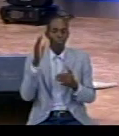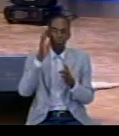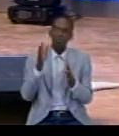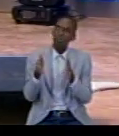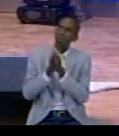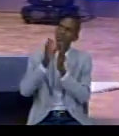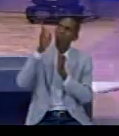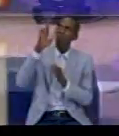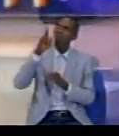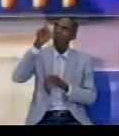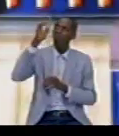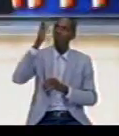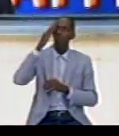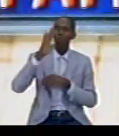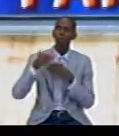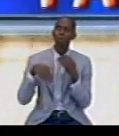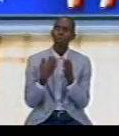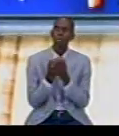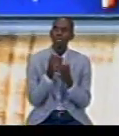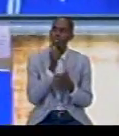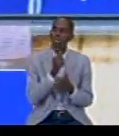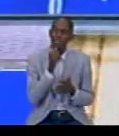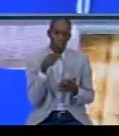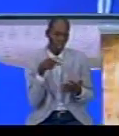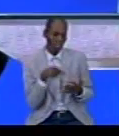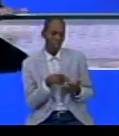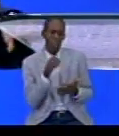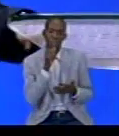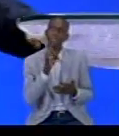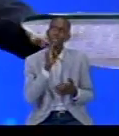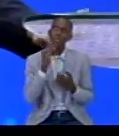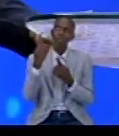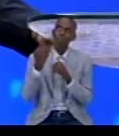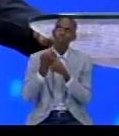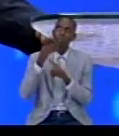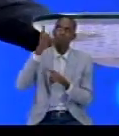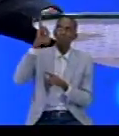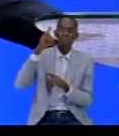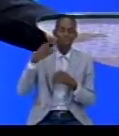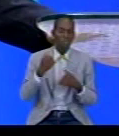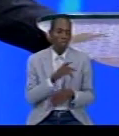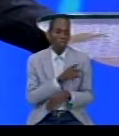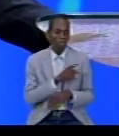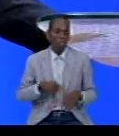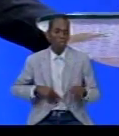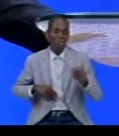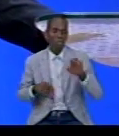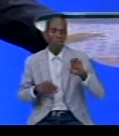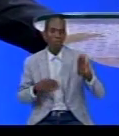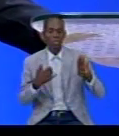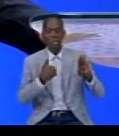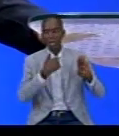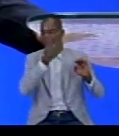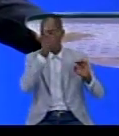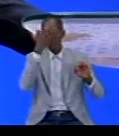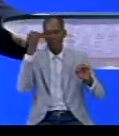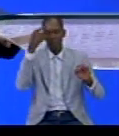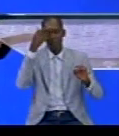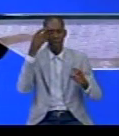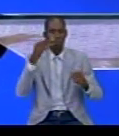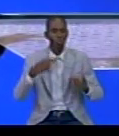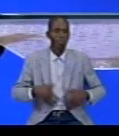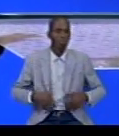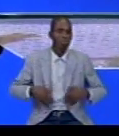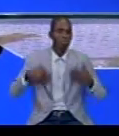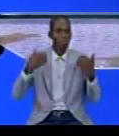you know all secrets, and this secret is coming from you, and Nebuchadnezzar has forgotten. And because of that, he's furious. Because